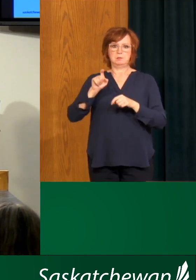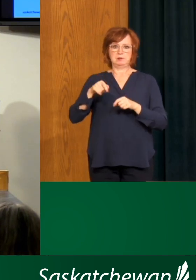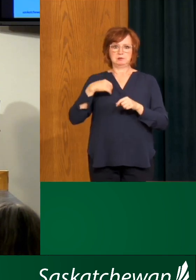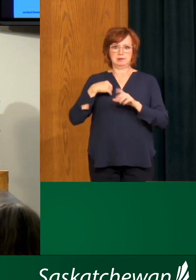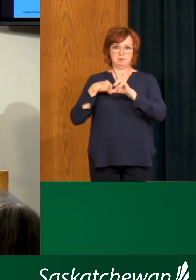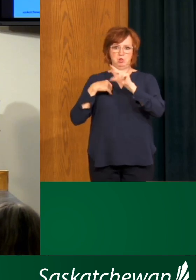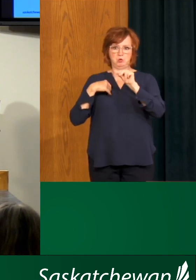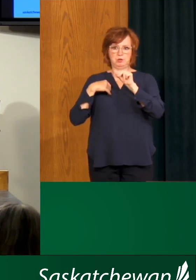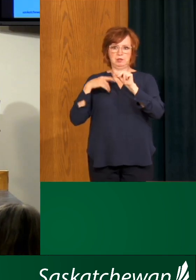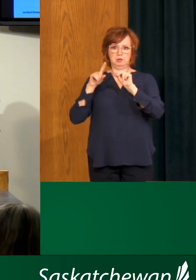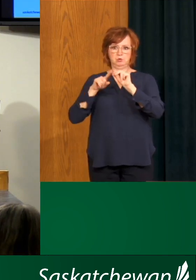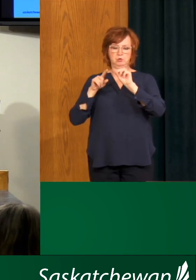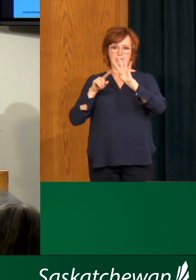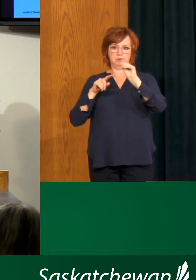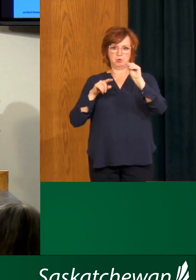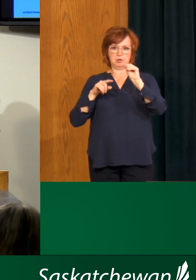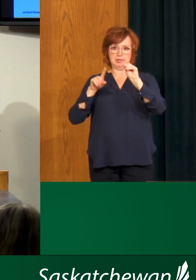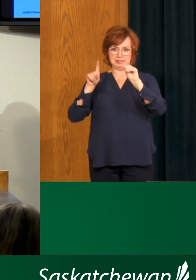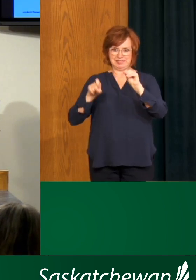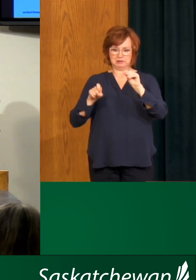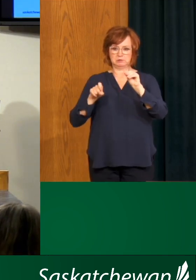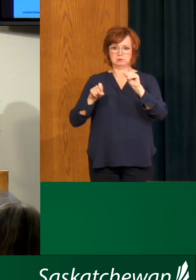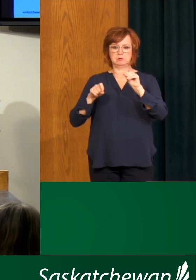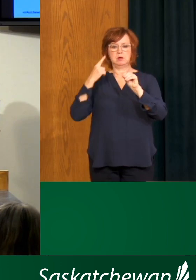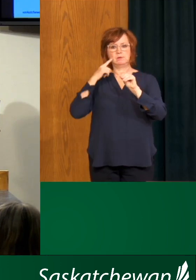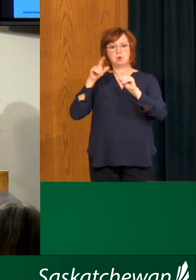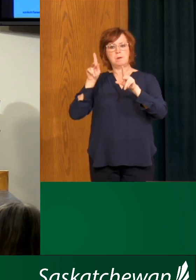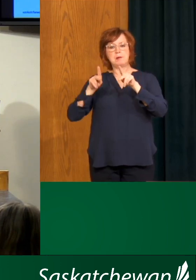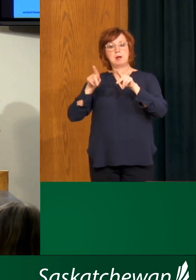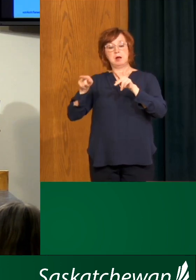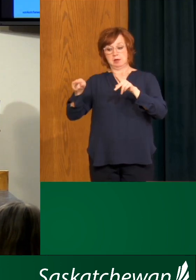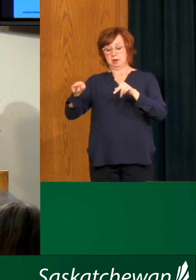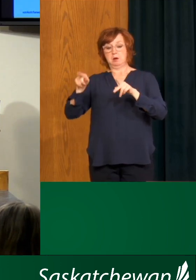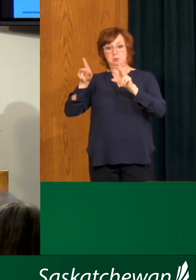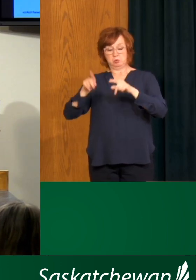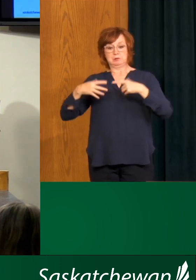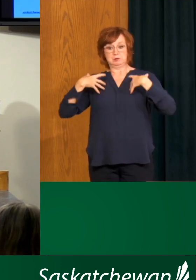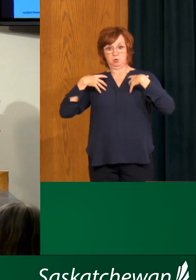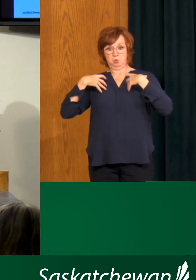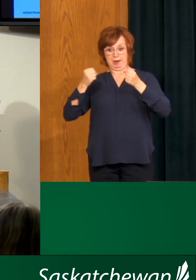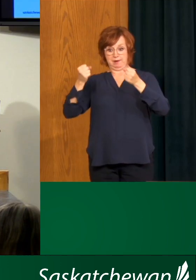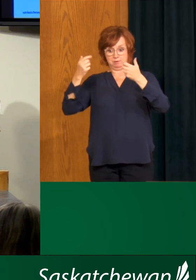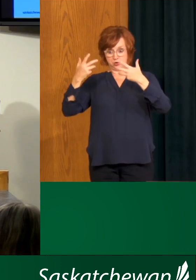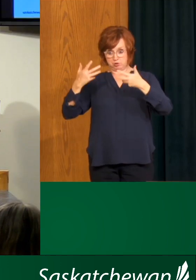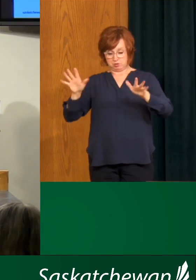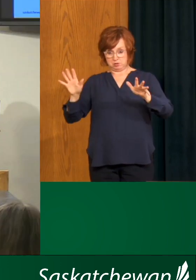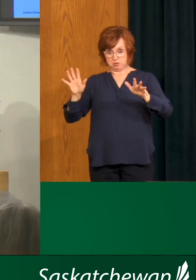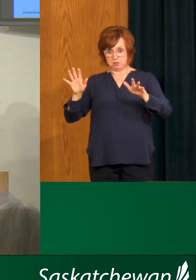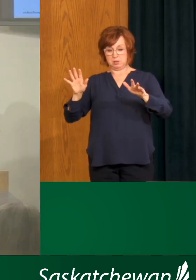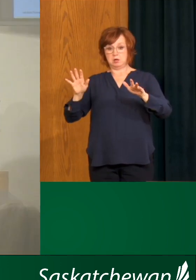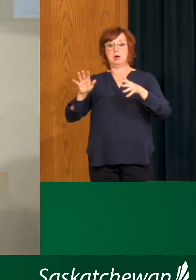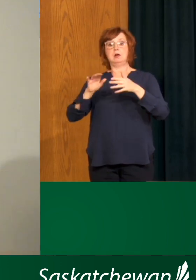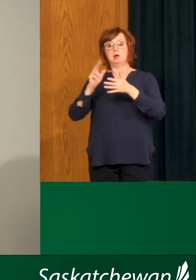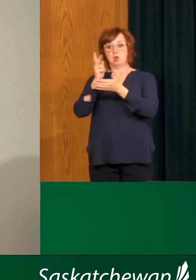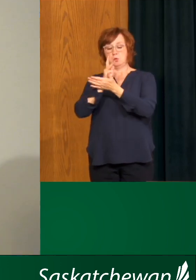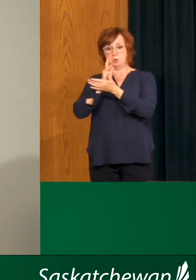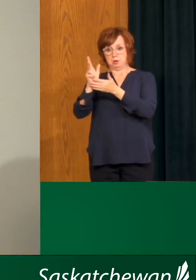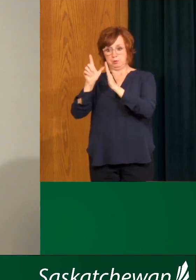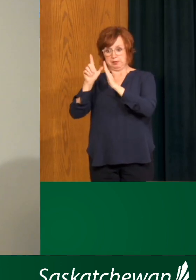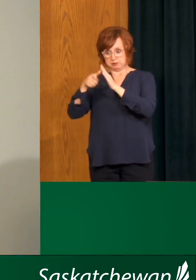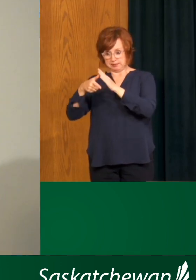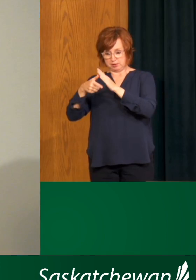have recovered from COVID and at least are 3 weeks out from symptom onset to validate the test. So each province has to do